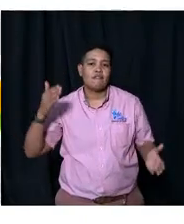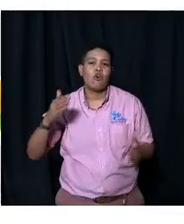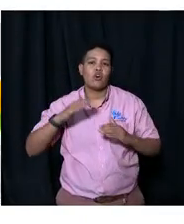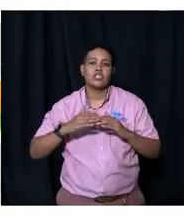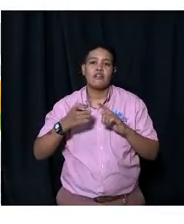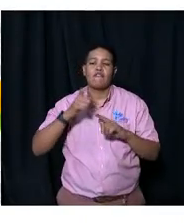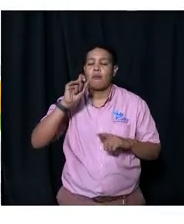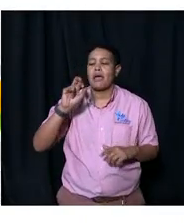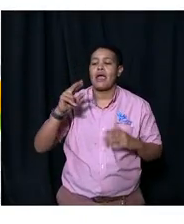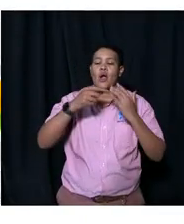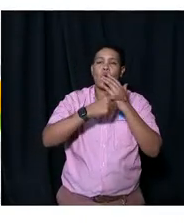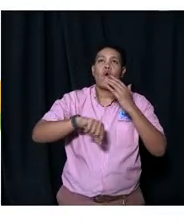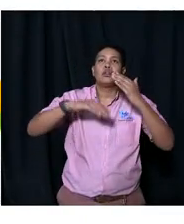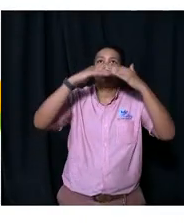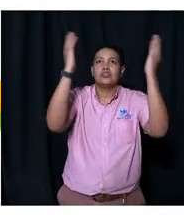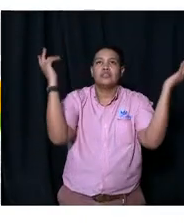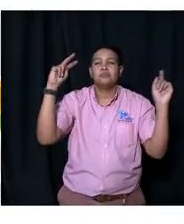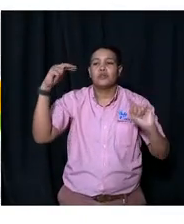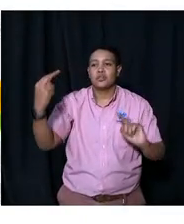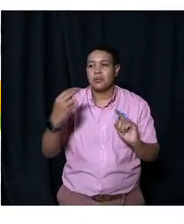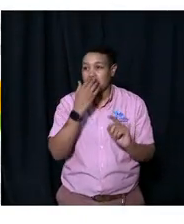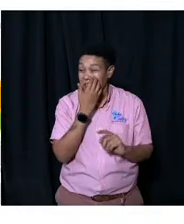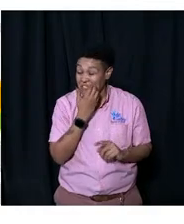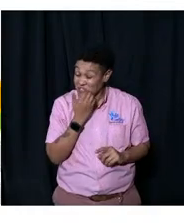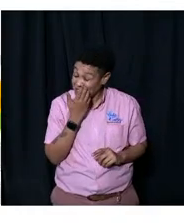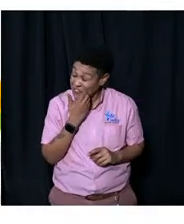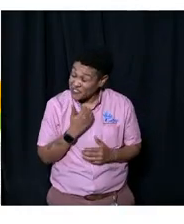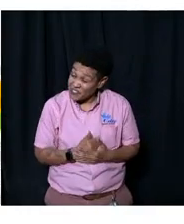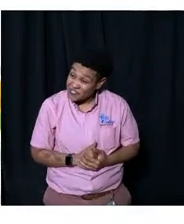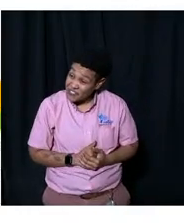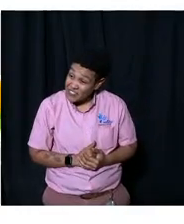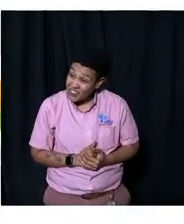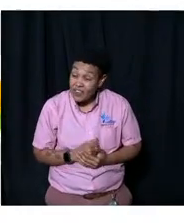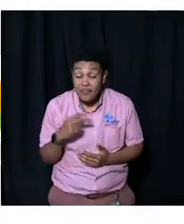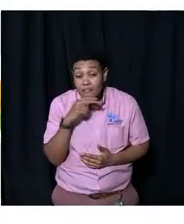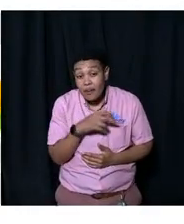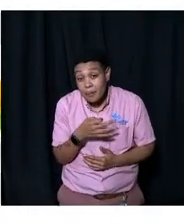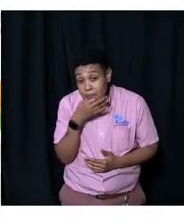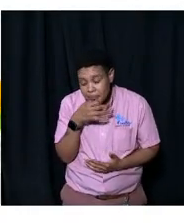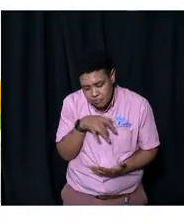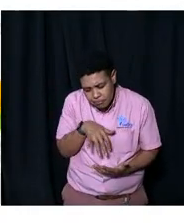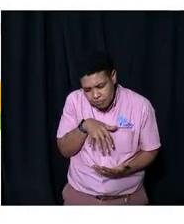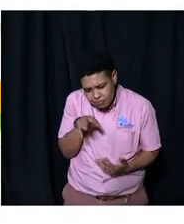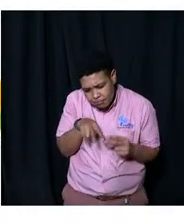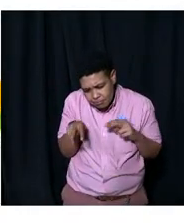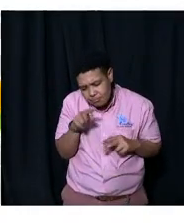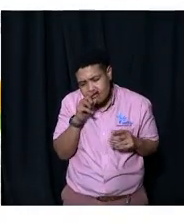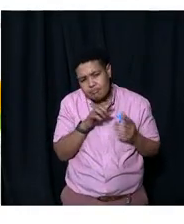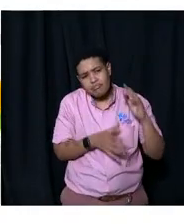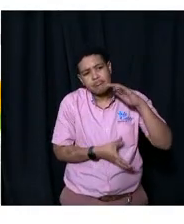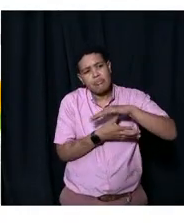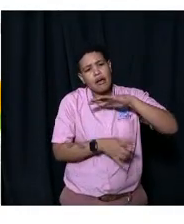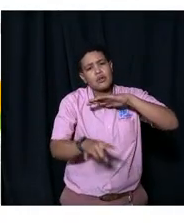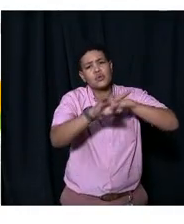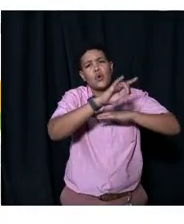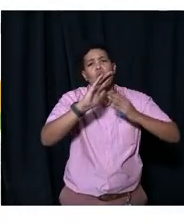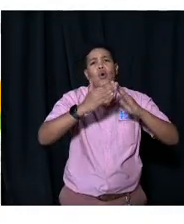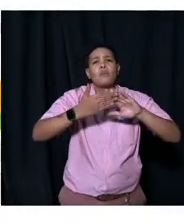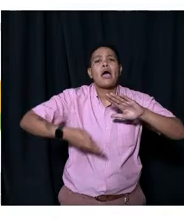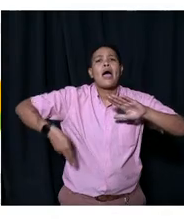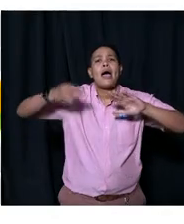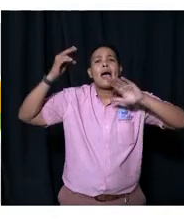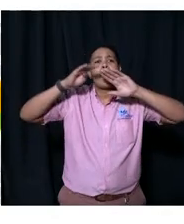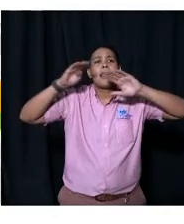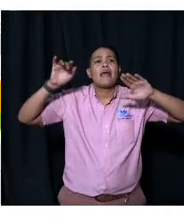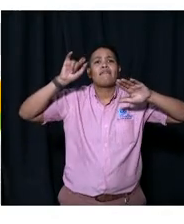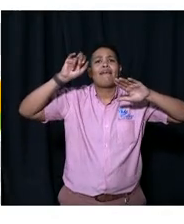an air quality standpoint. And carrying out epidemiological studies with priority given to those communities exposed to high levels